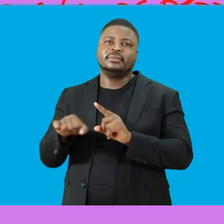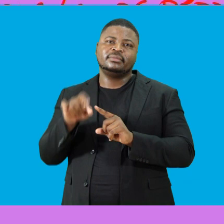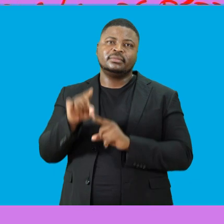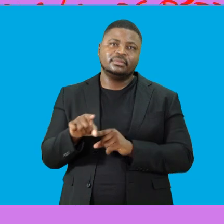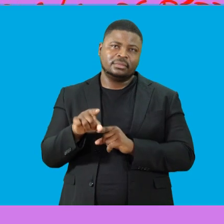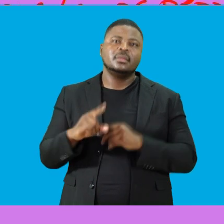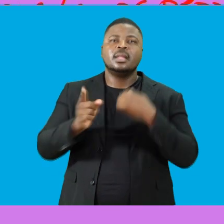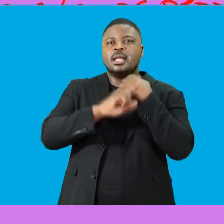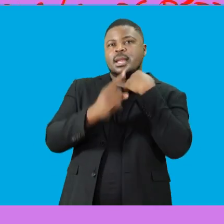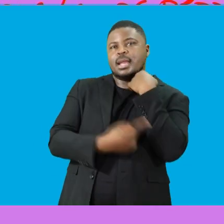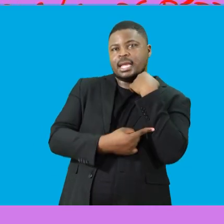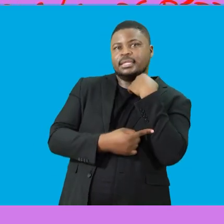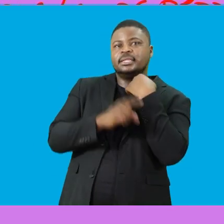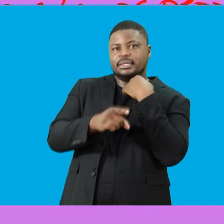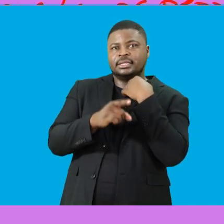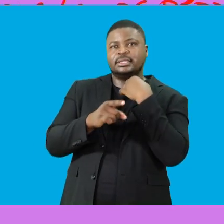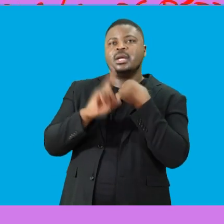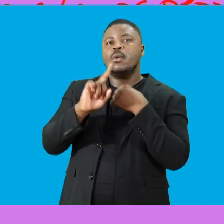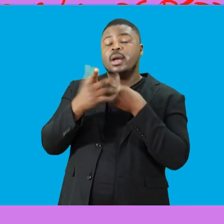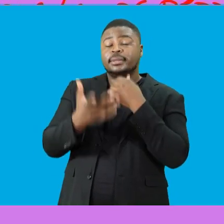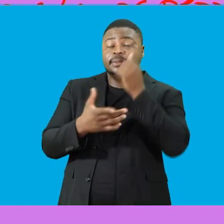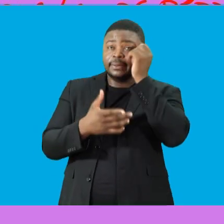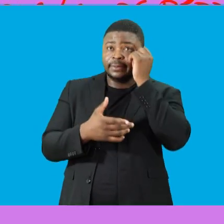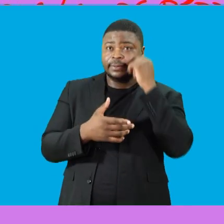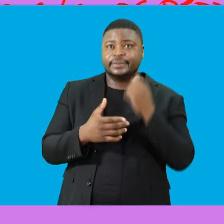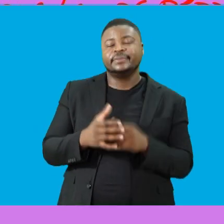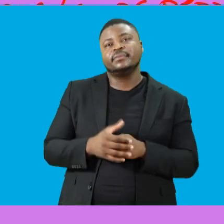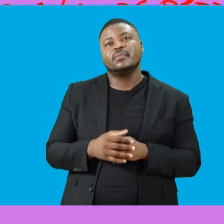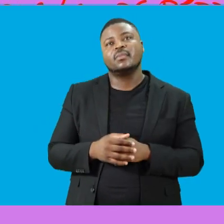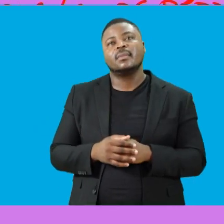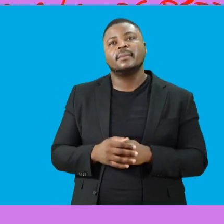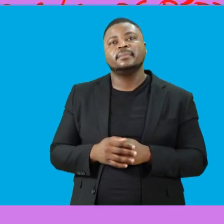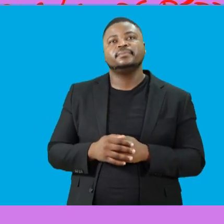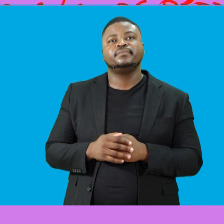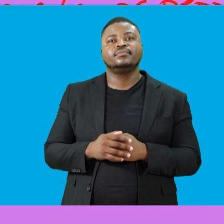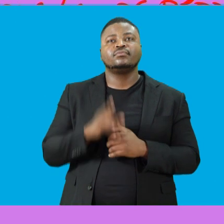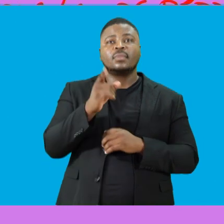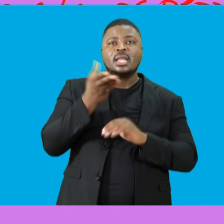4 to 5. Then the last trend, it is an increase